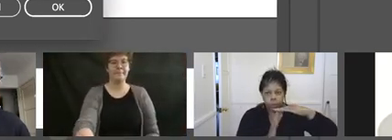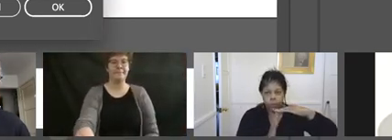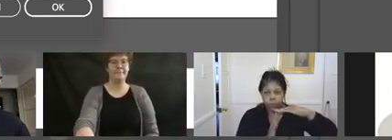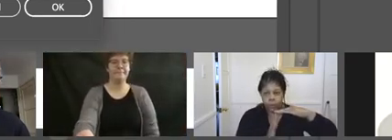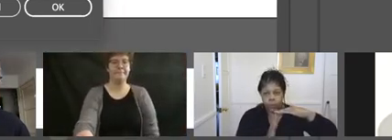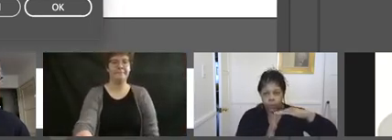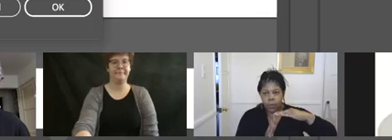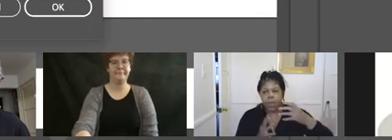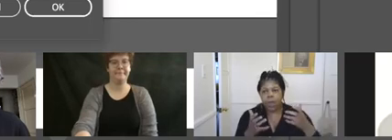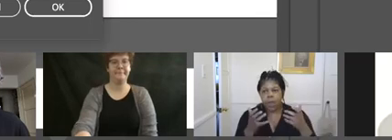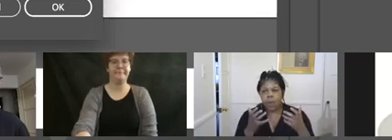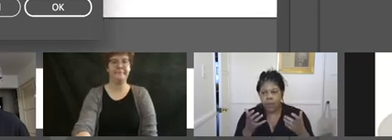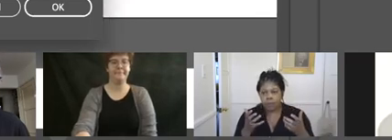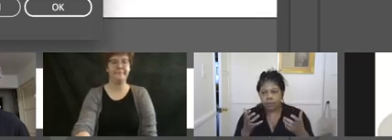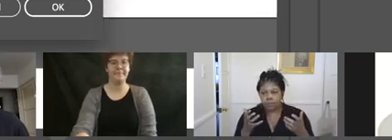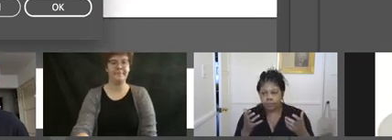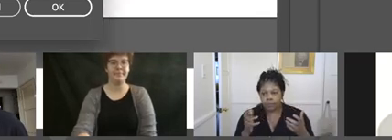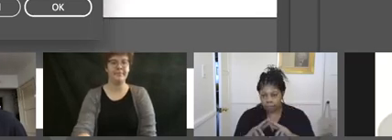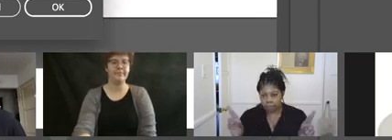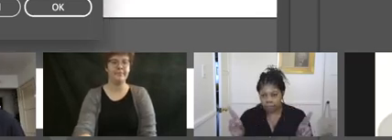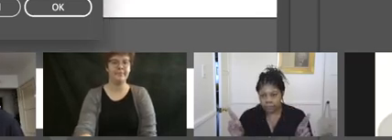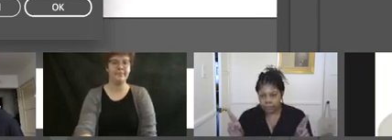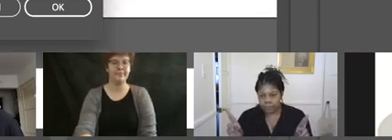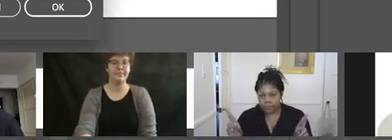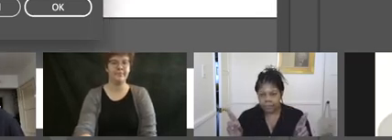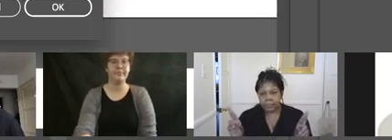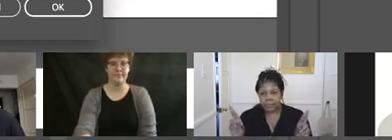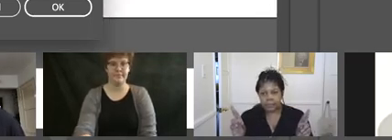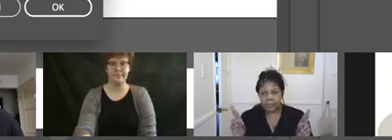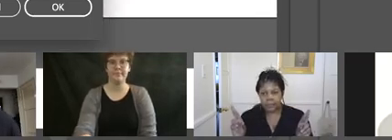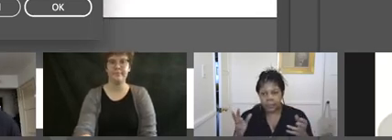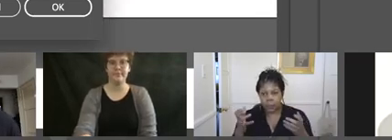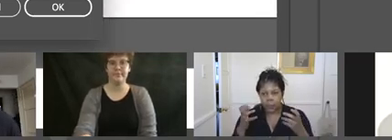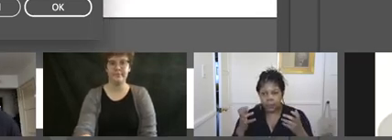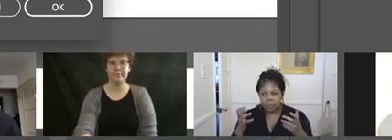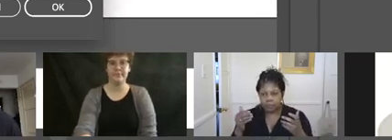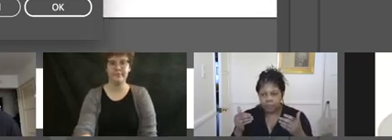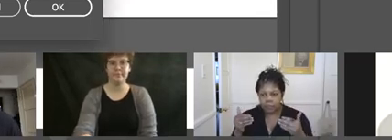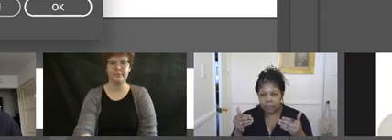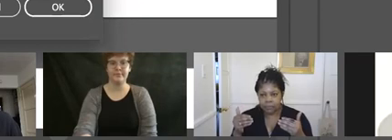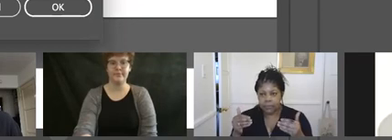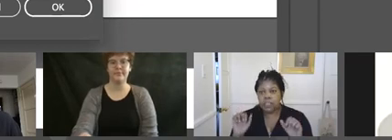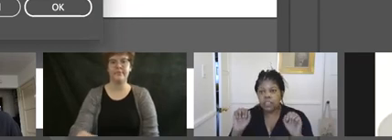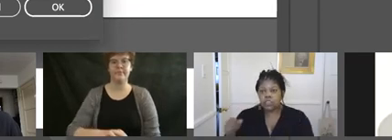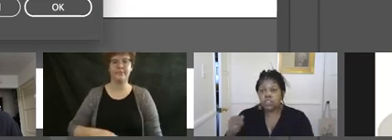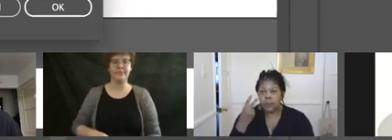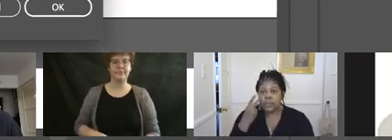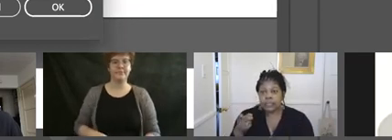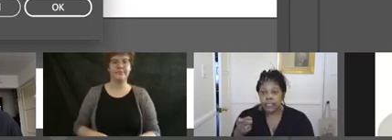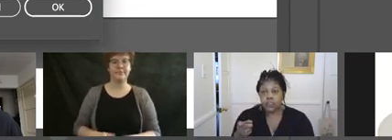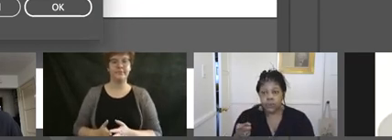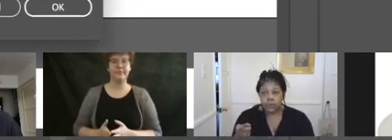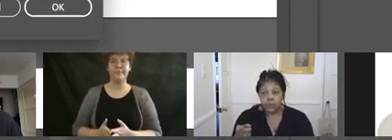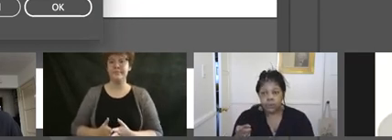I want this one to be light. Gives me a preview. We're going to change the scale of this later. I'm going to do it